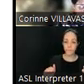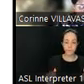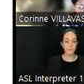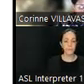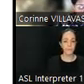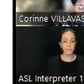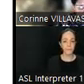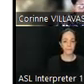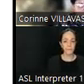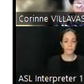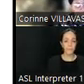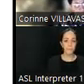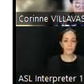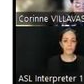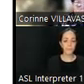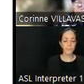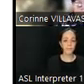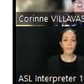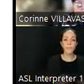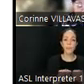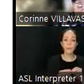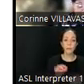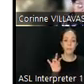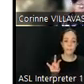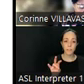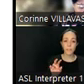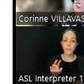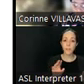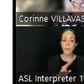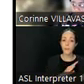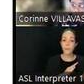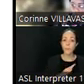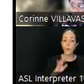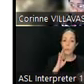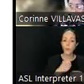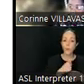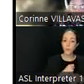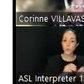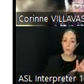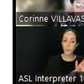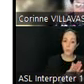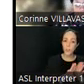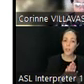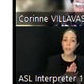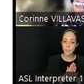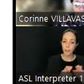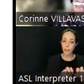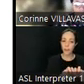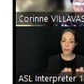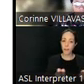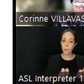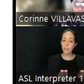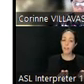Sure, thank you. Number seven, the board will create a nominating committee to refer applicants for